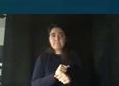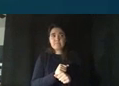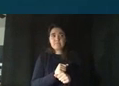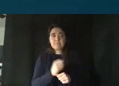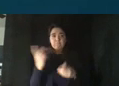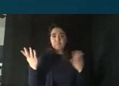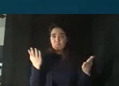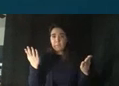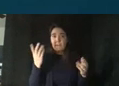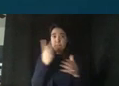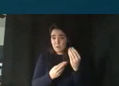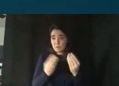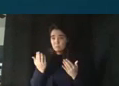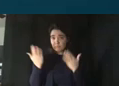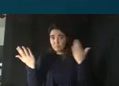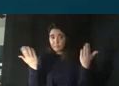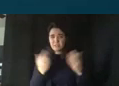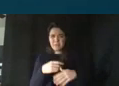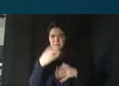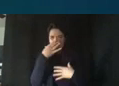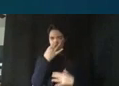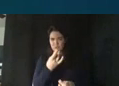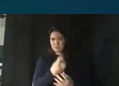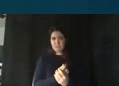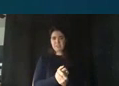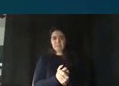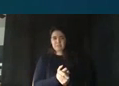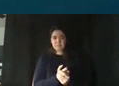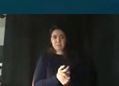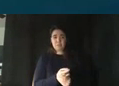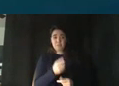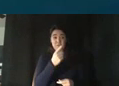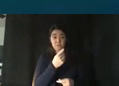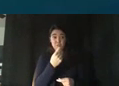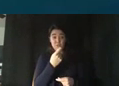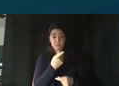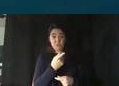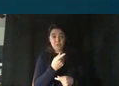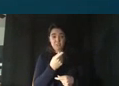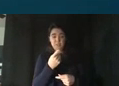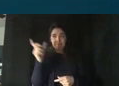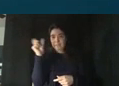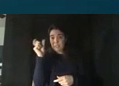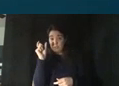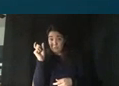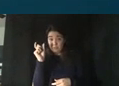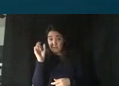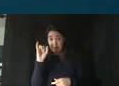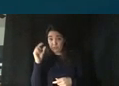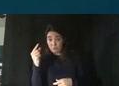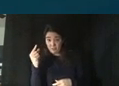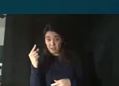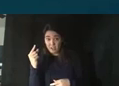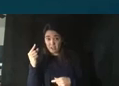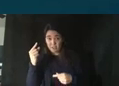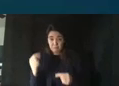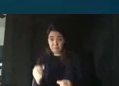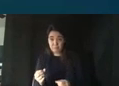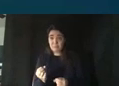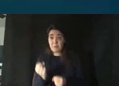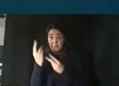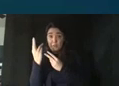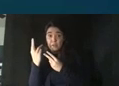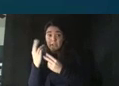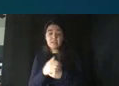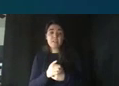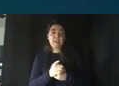It was really interesting when first Dana Perino, the first thing she did was she put it on Instagram, and then she put it on the show, The Five. And